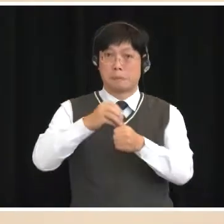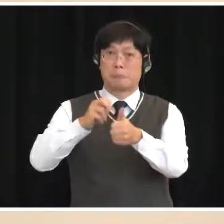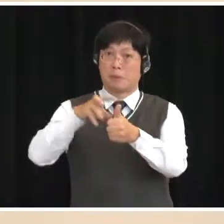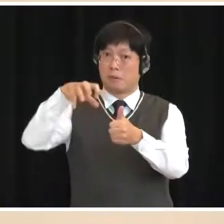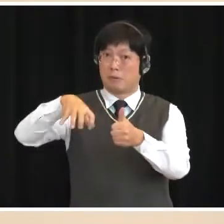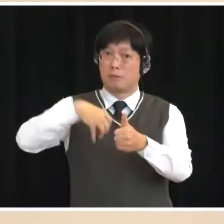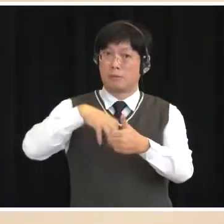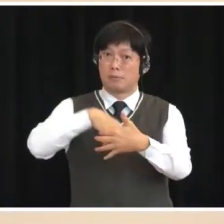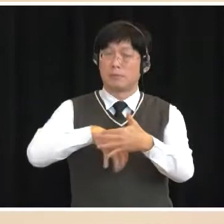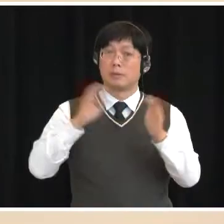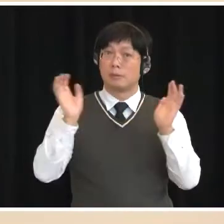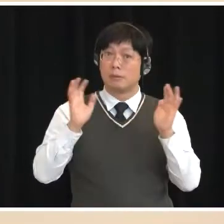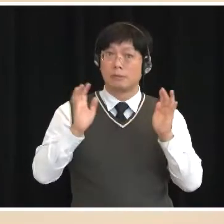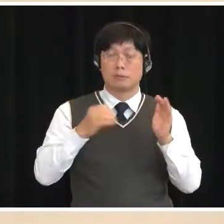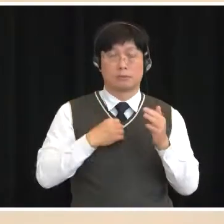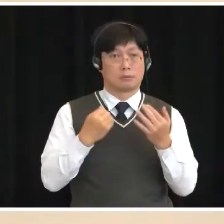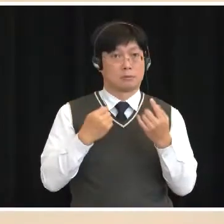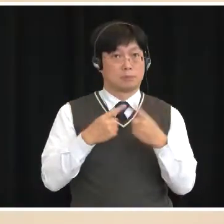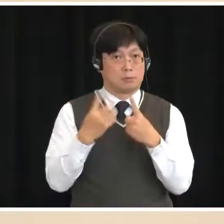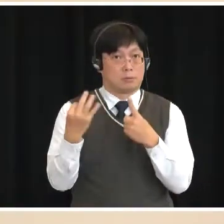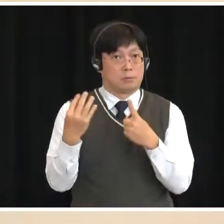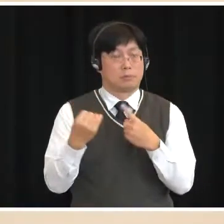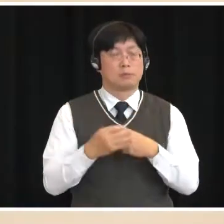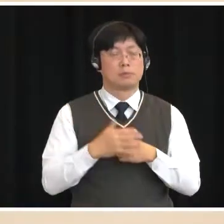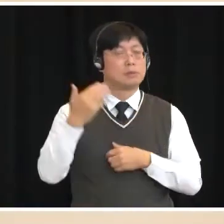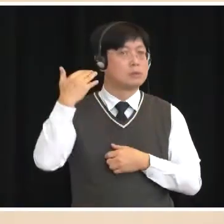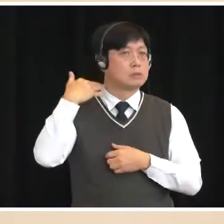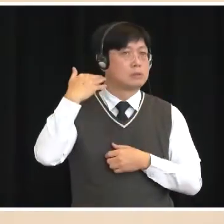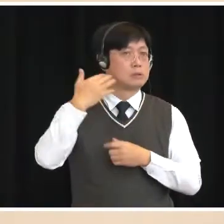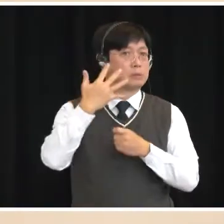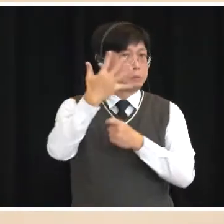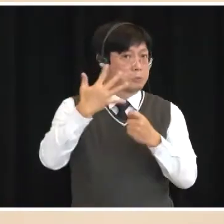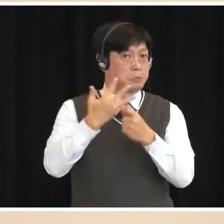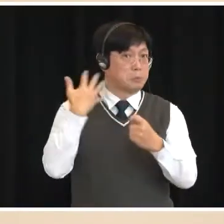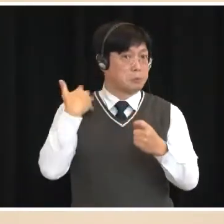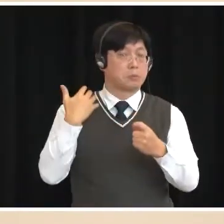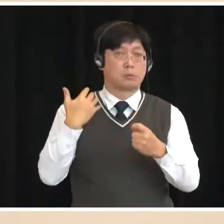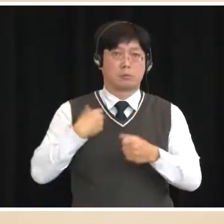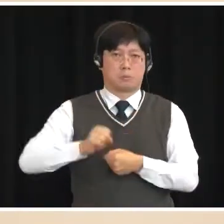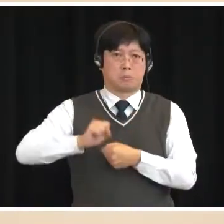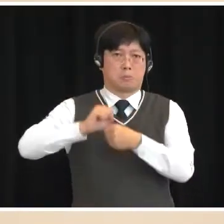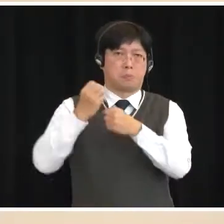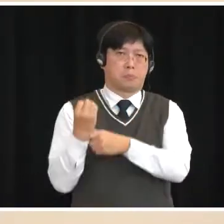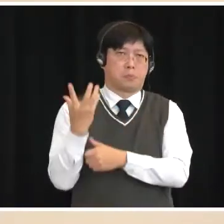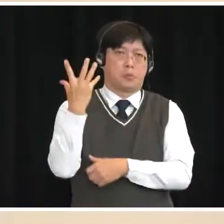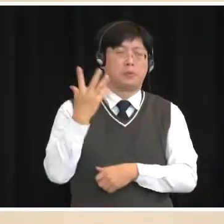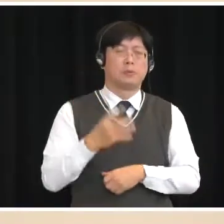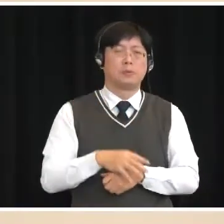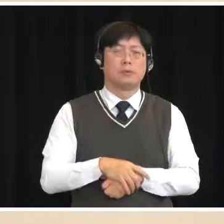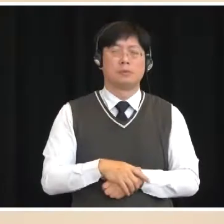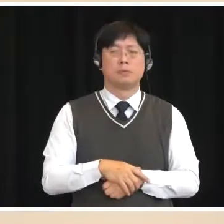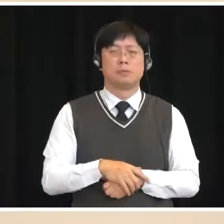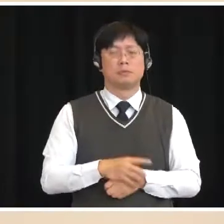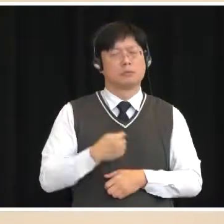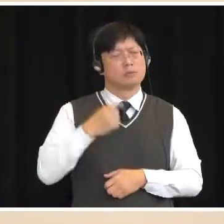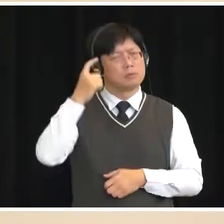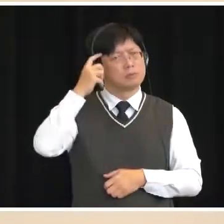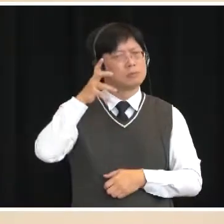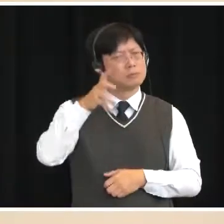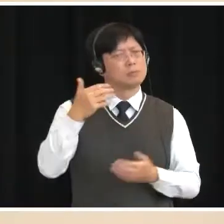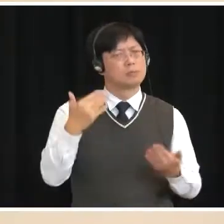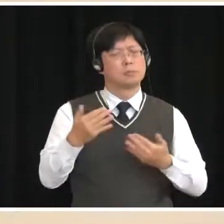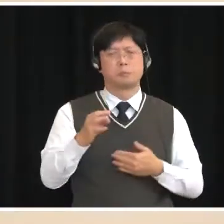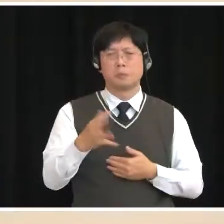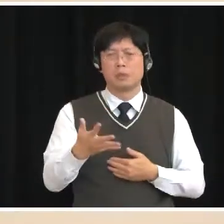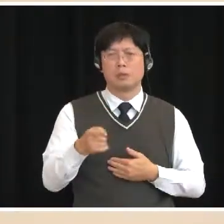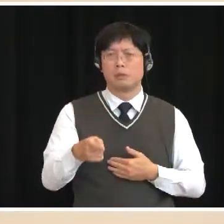is increasing in the last 5 years. And I would be interested in an explanation as to why it is increasing rather than